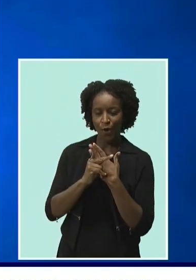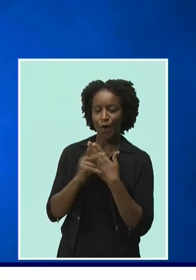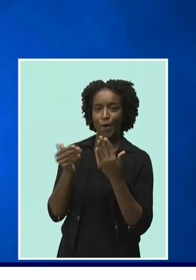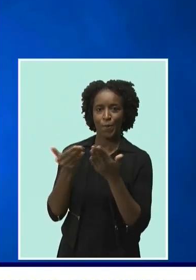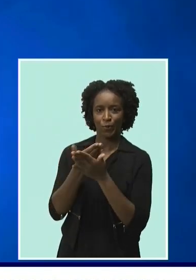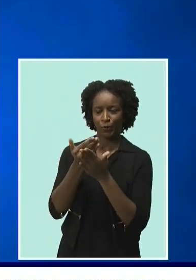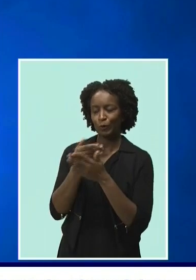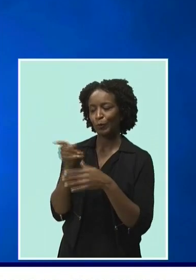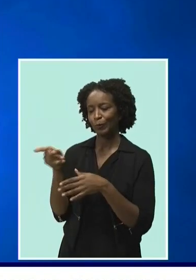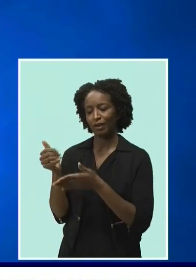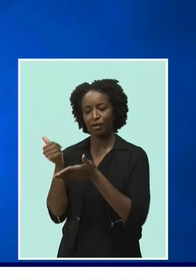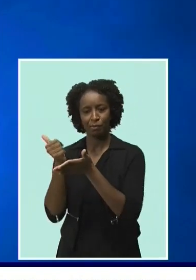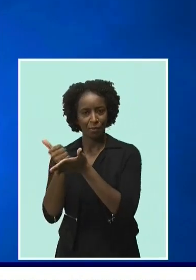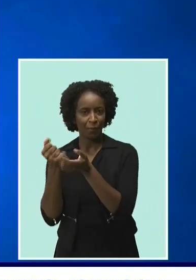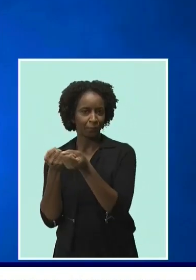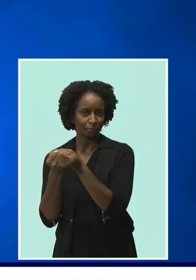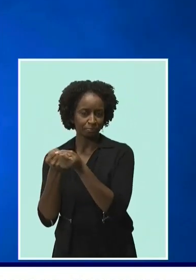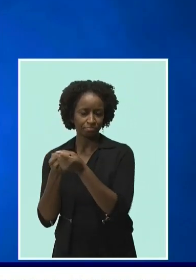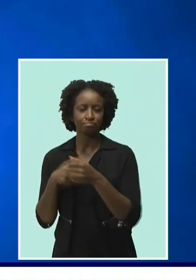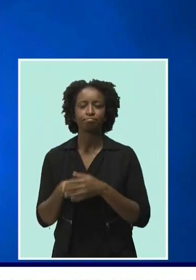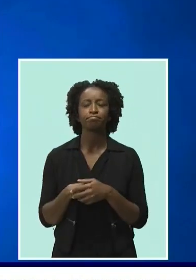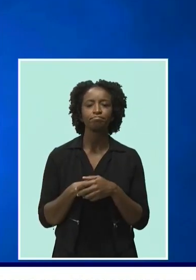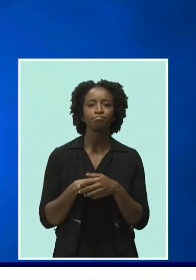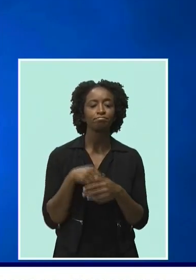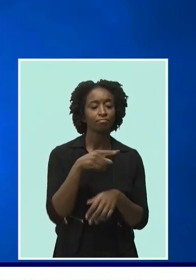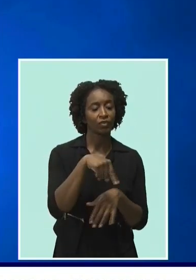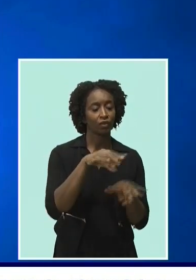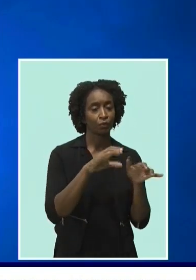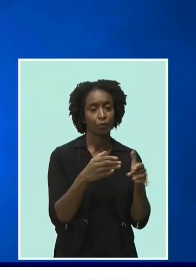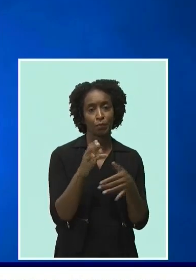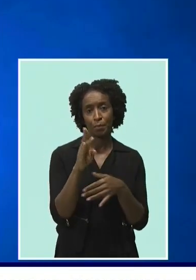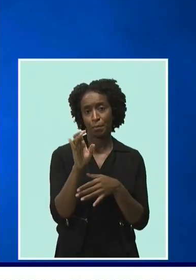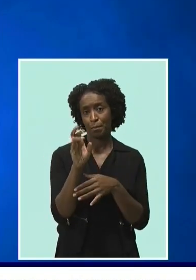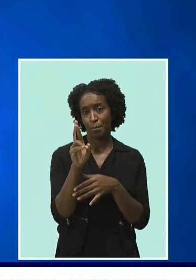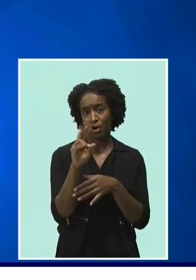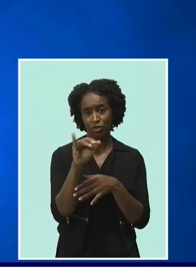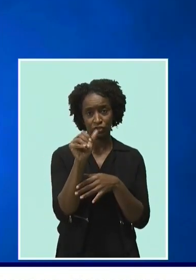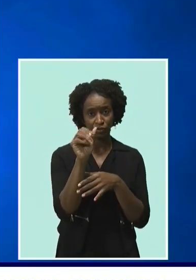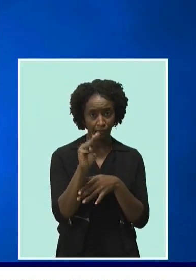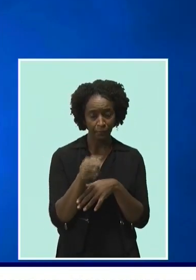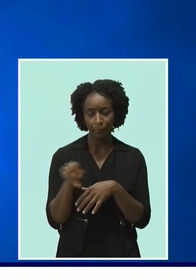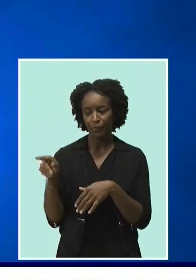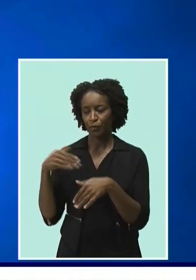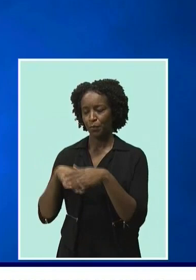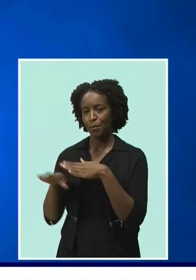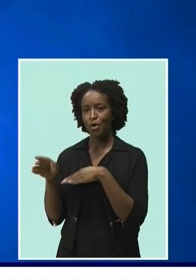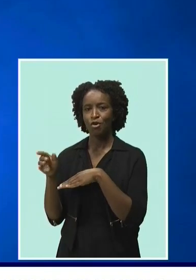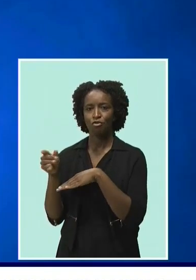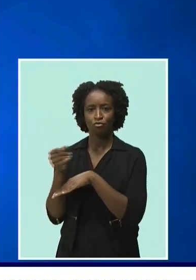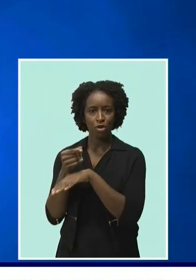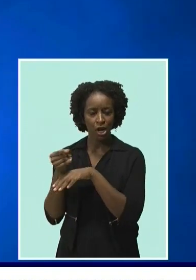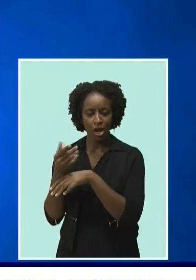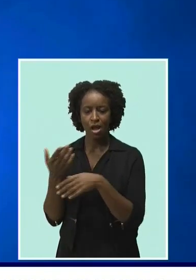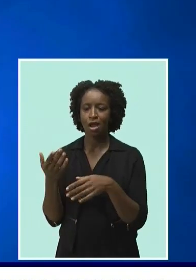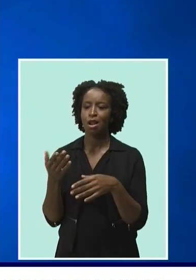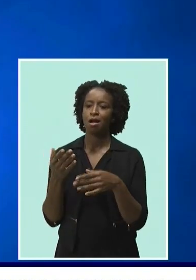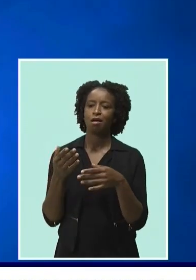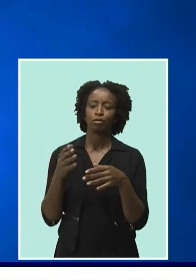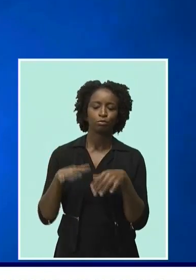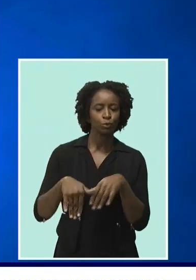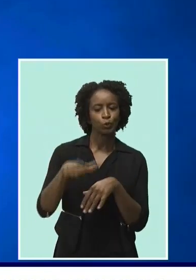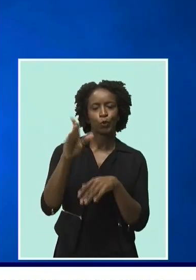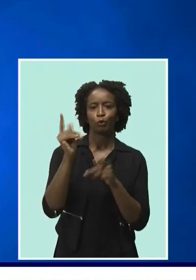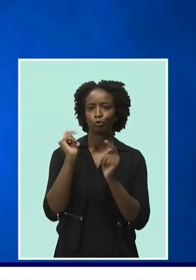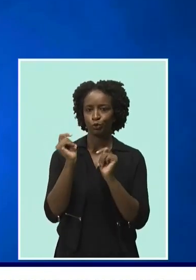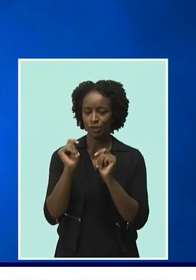BARJAM, remembered him as a Caribbean man, having been born in Grenada but with roots in Trinidad and Tobago and Barbados.